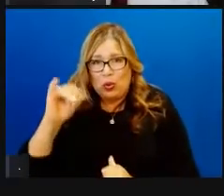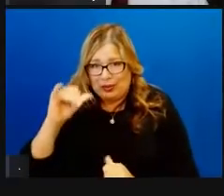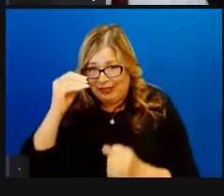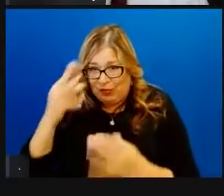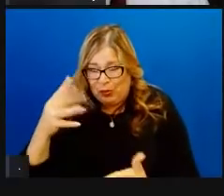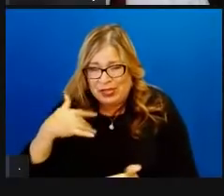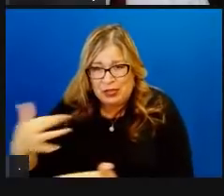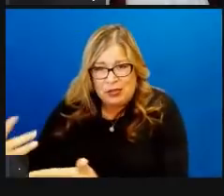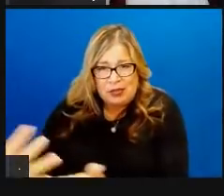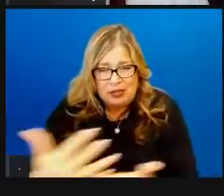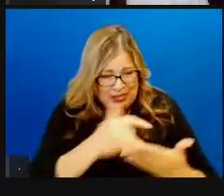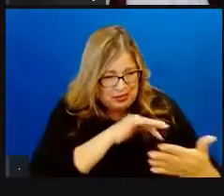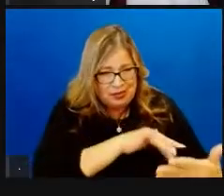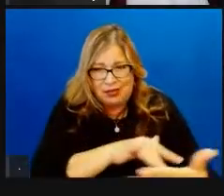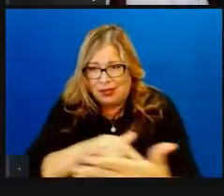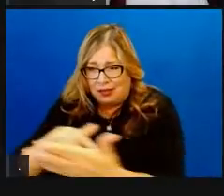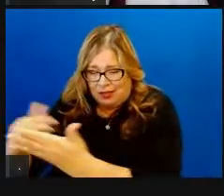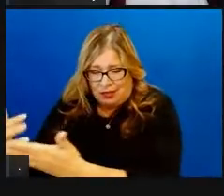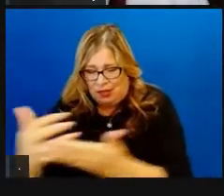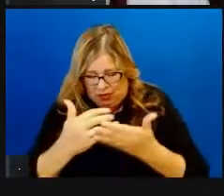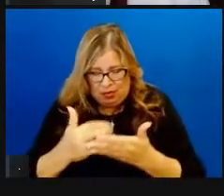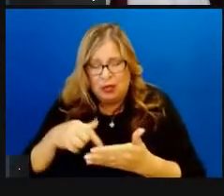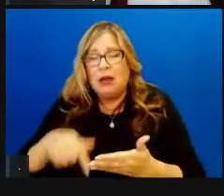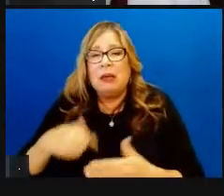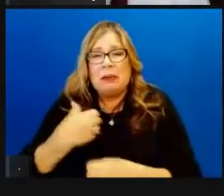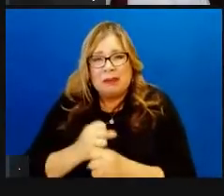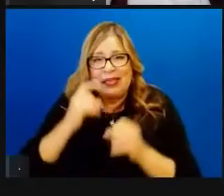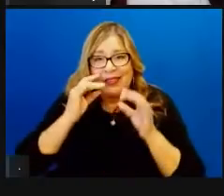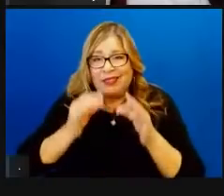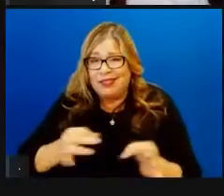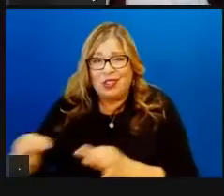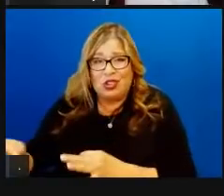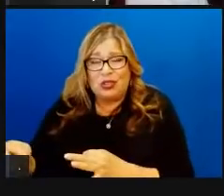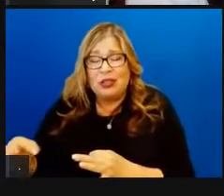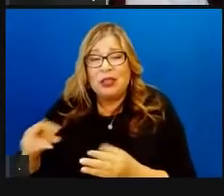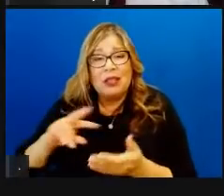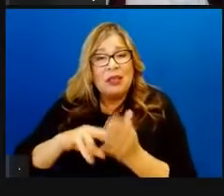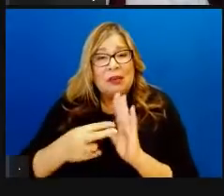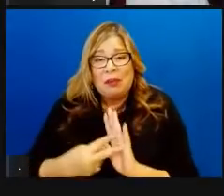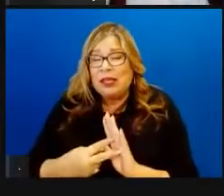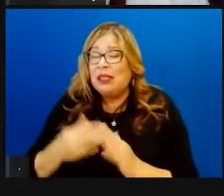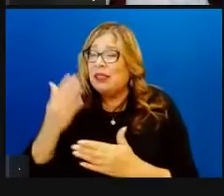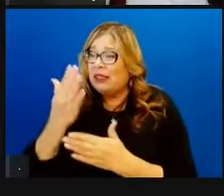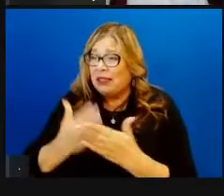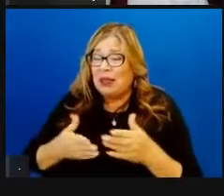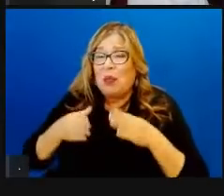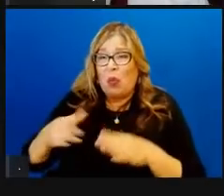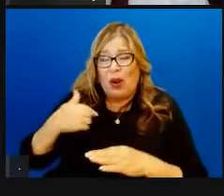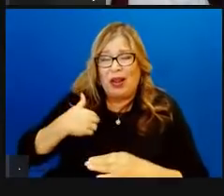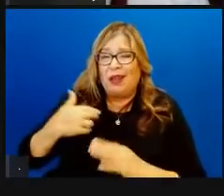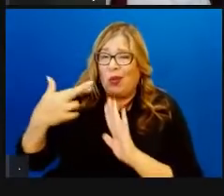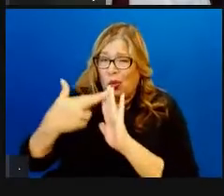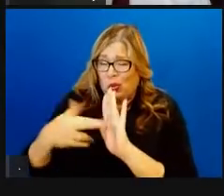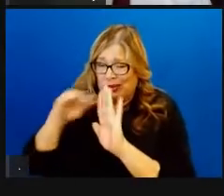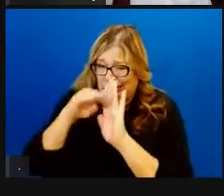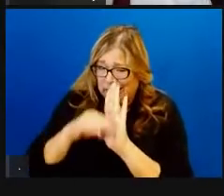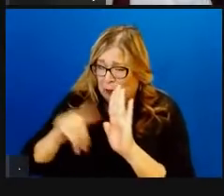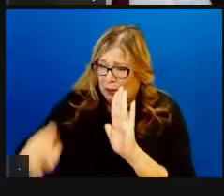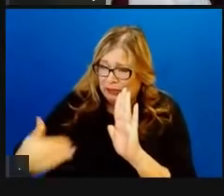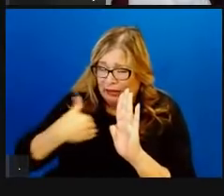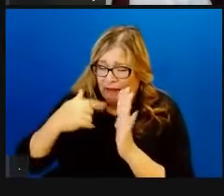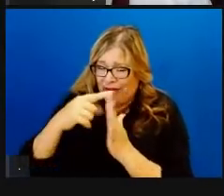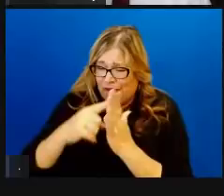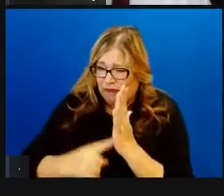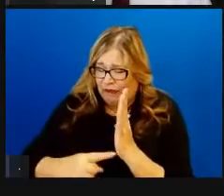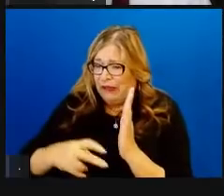we have not been afraid to move away from some mitigation approaches in favor of other ones that are more